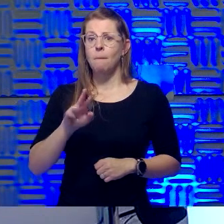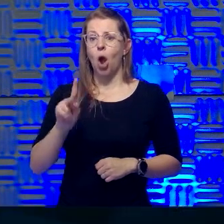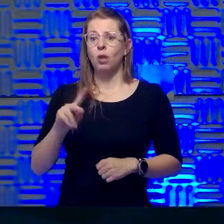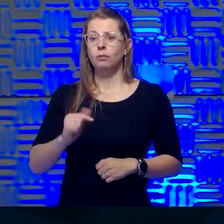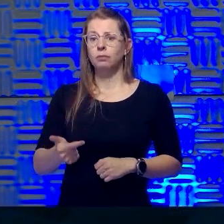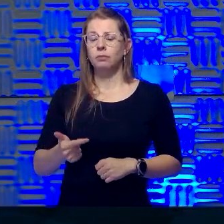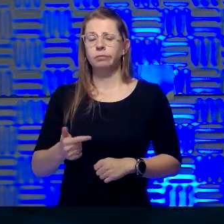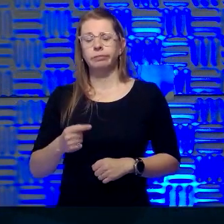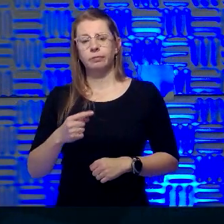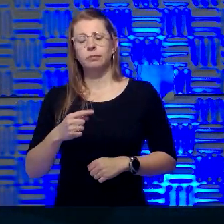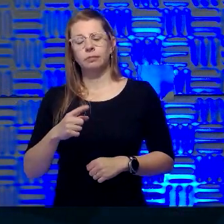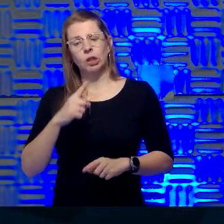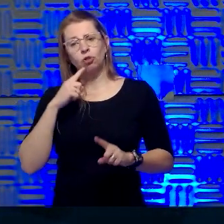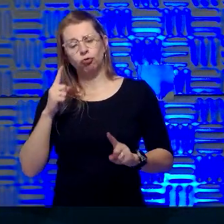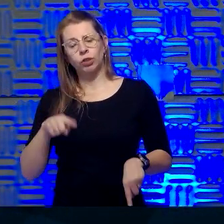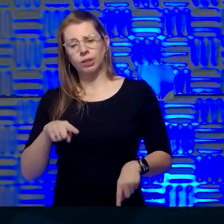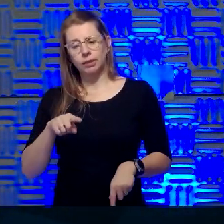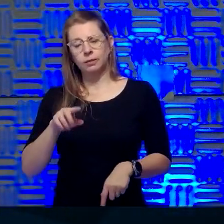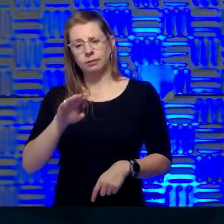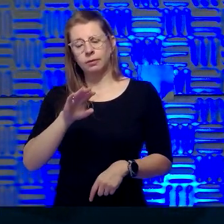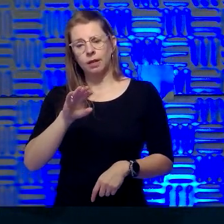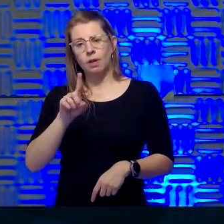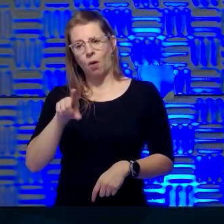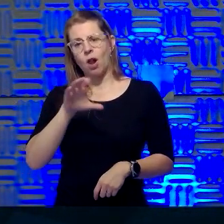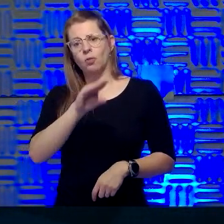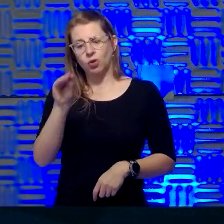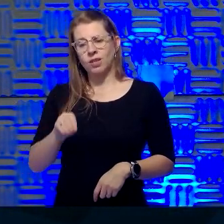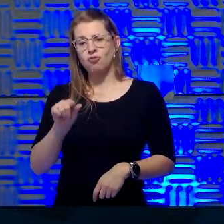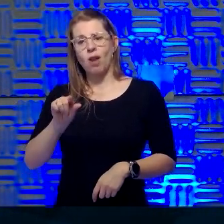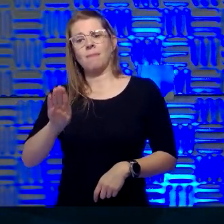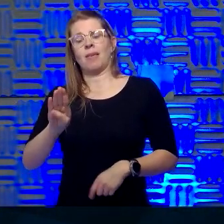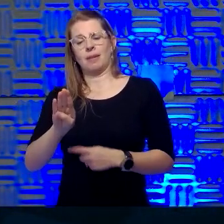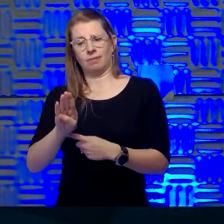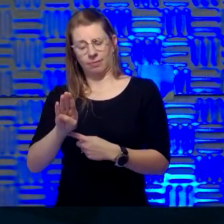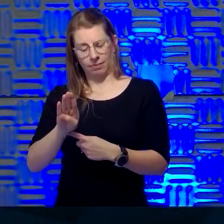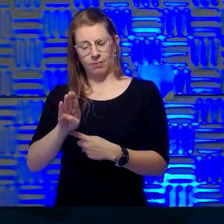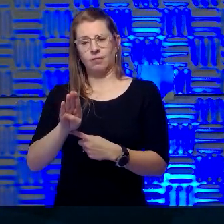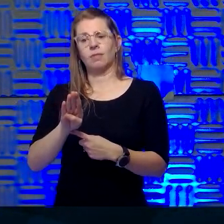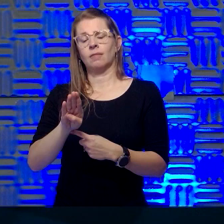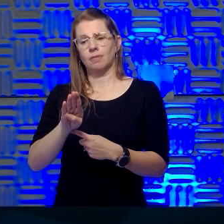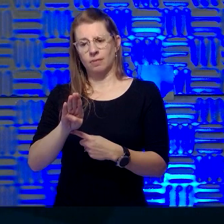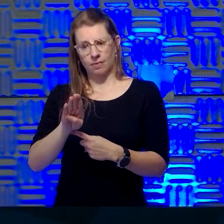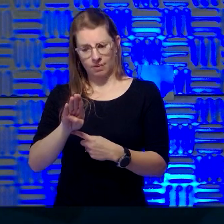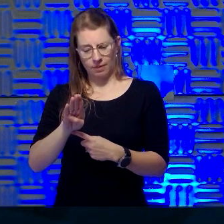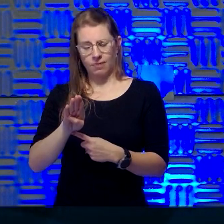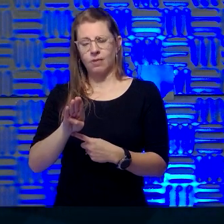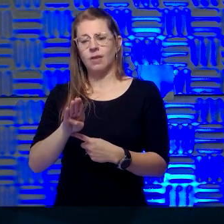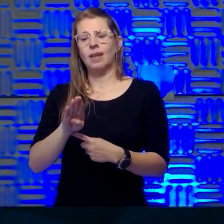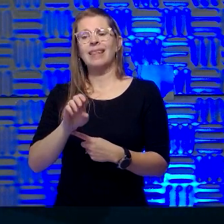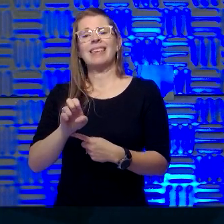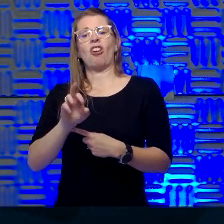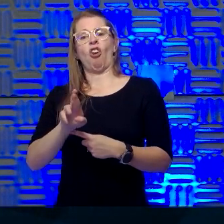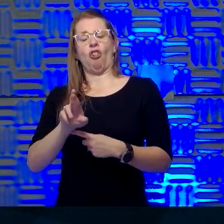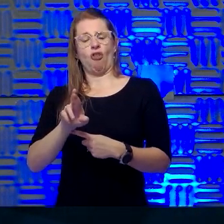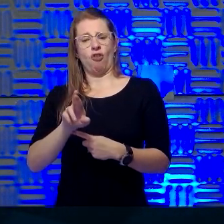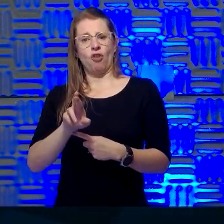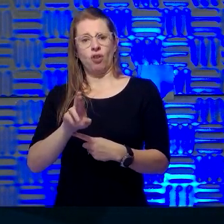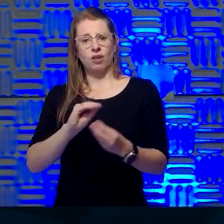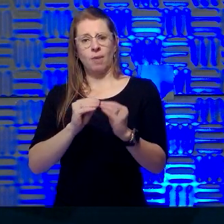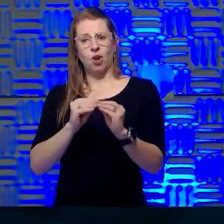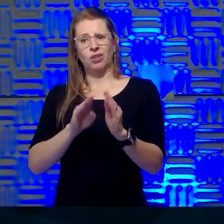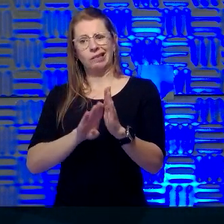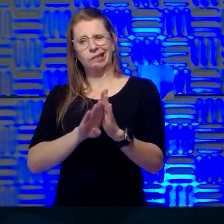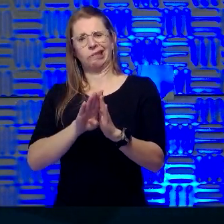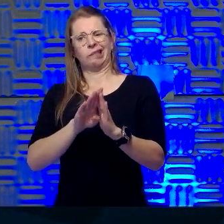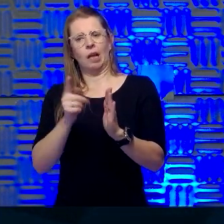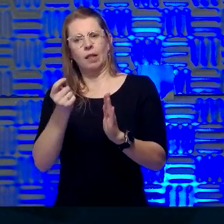I agree 100%. I think in Great Bend, things are starting to return closer to normal. ER volumes are beginning to come back up a